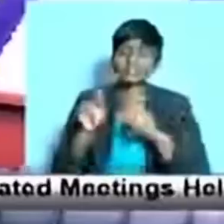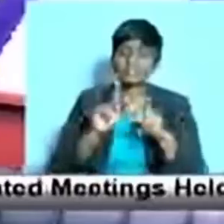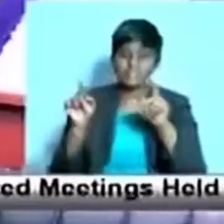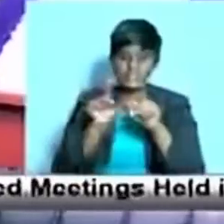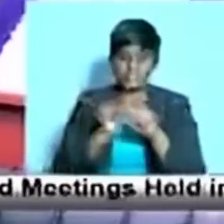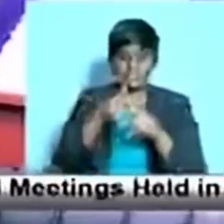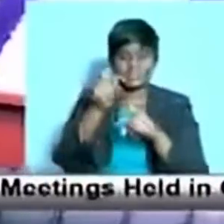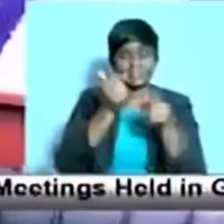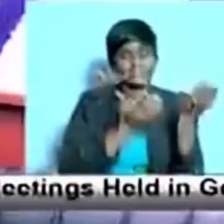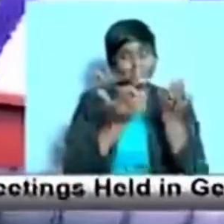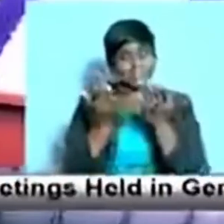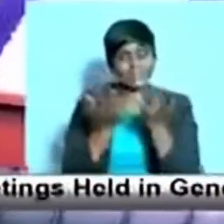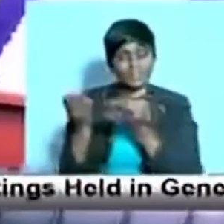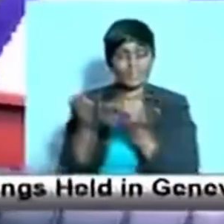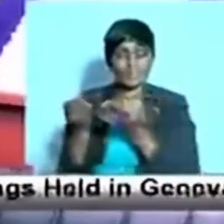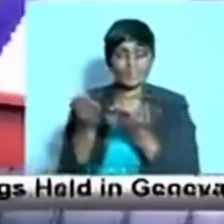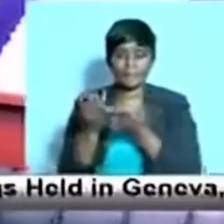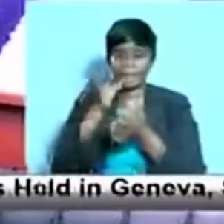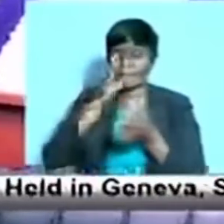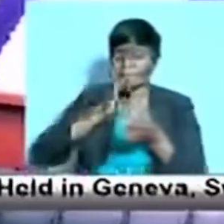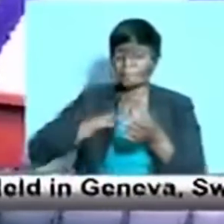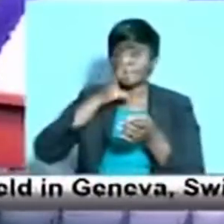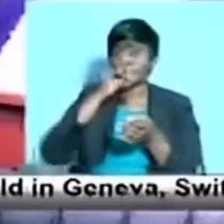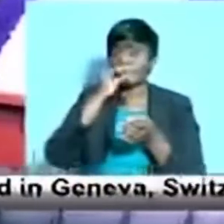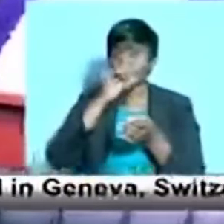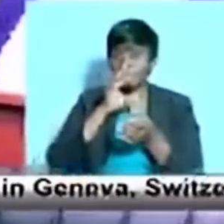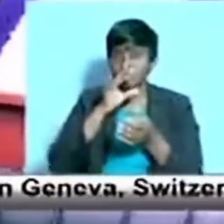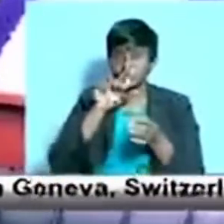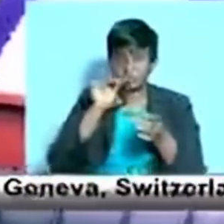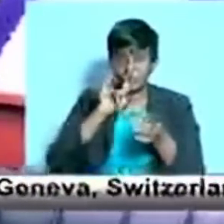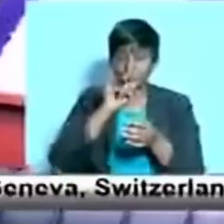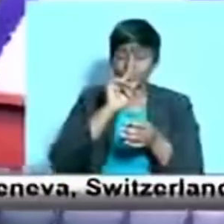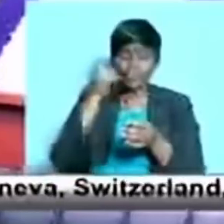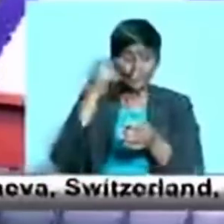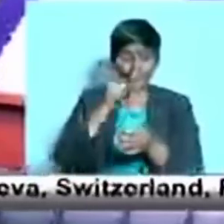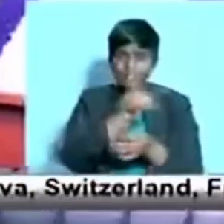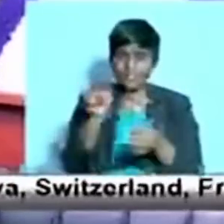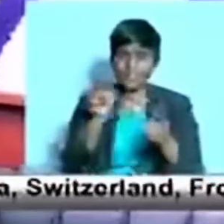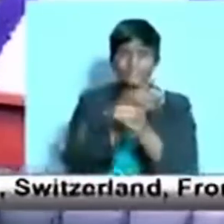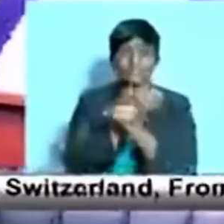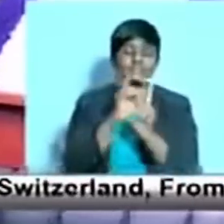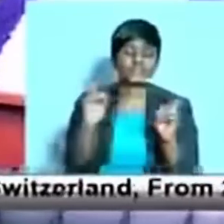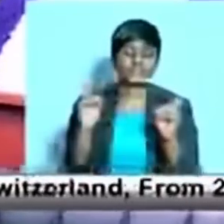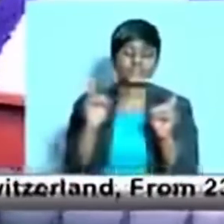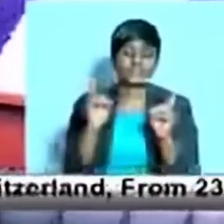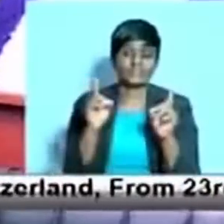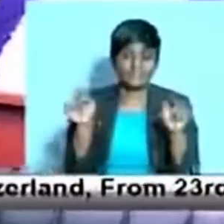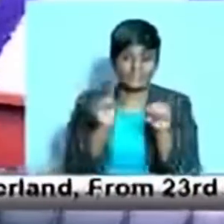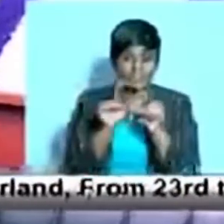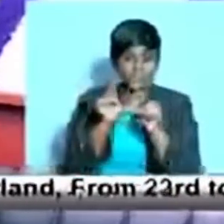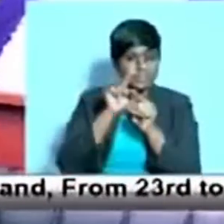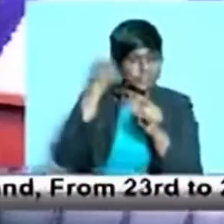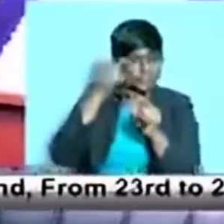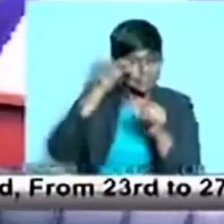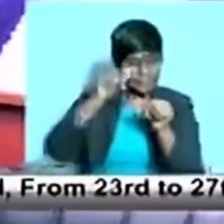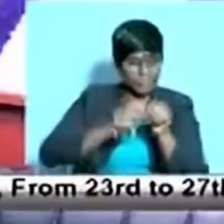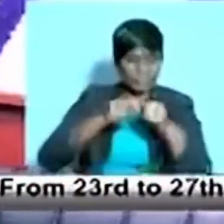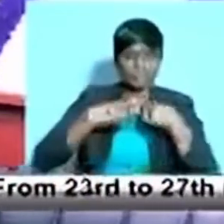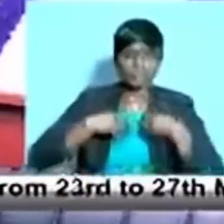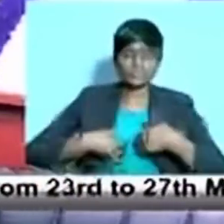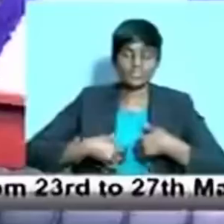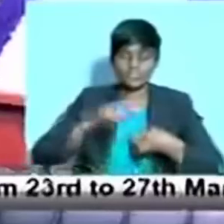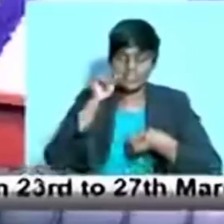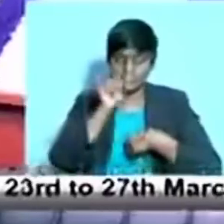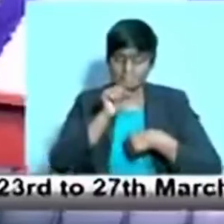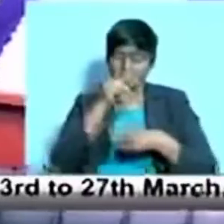they served. Madam Speaker, indeed for democracy and for everyone.